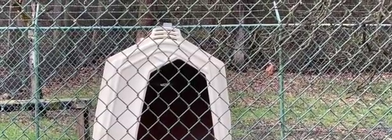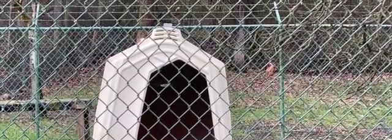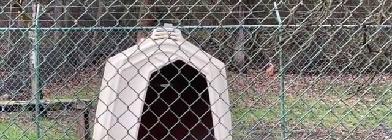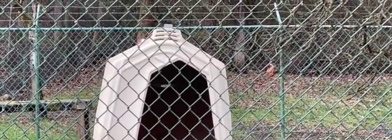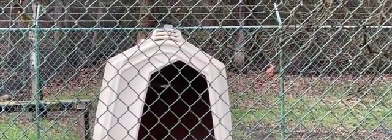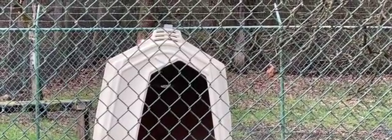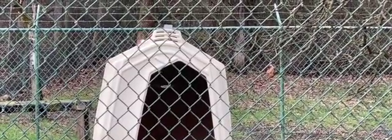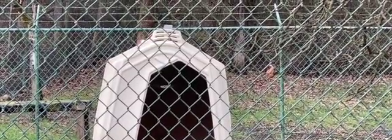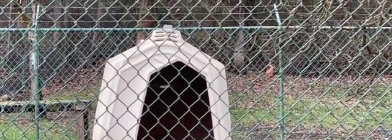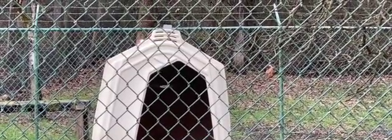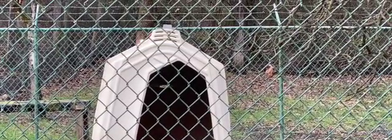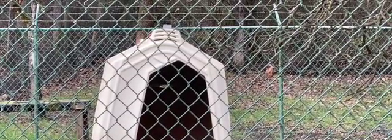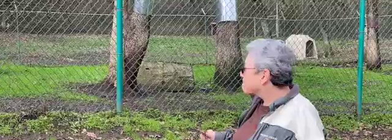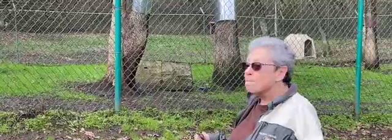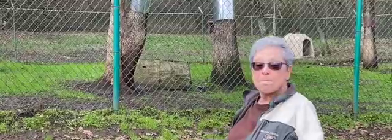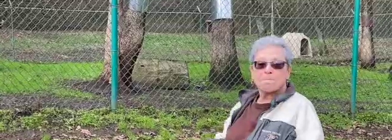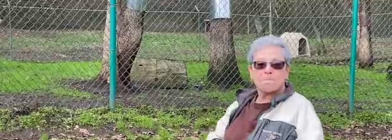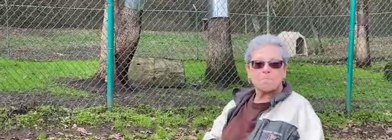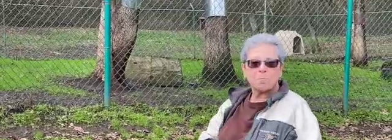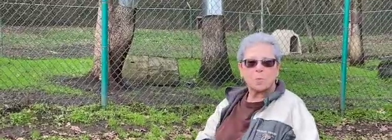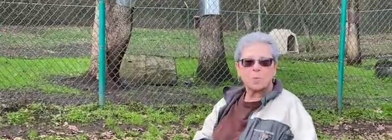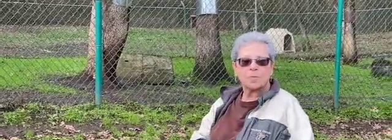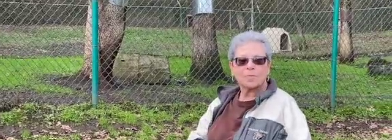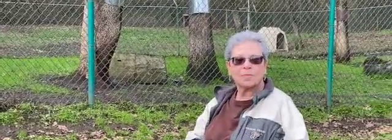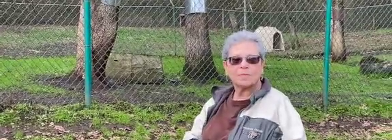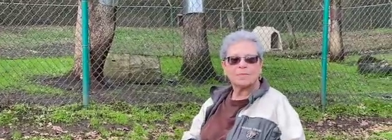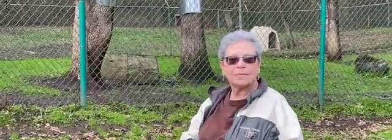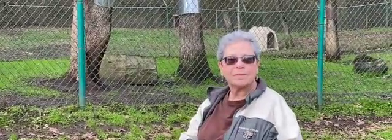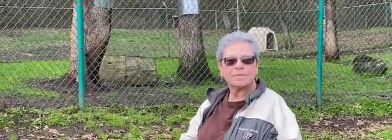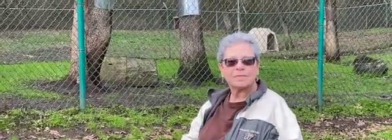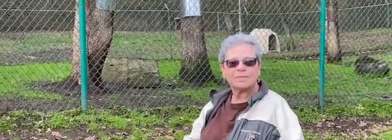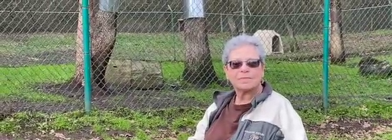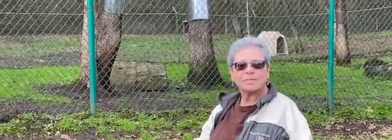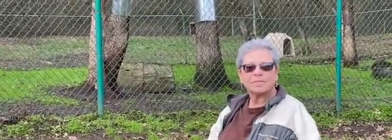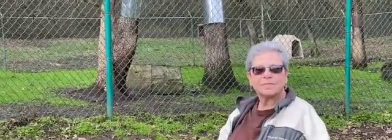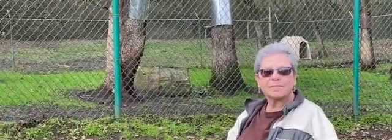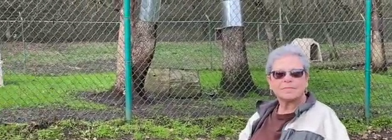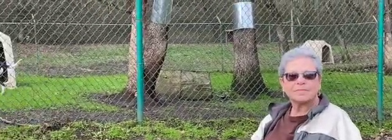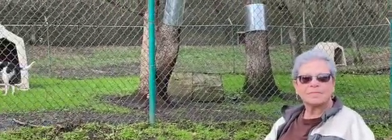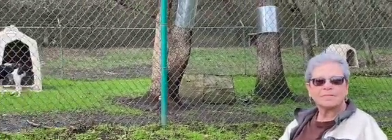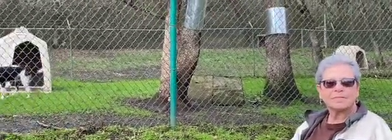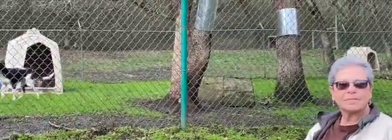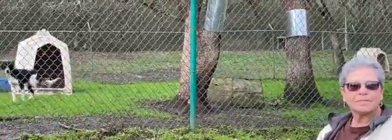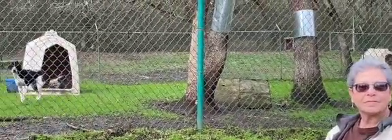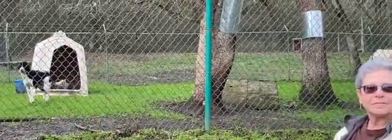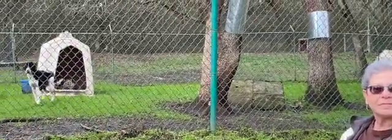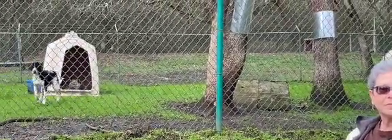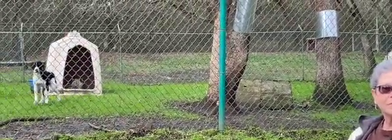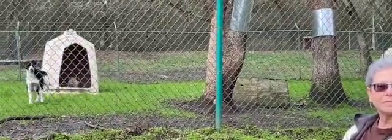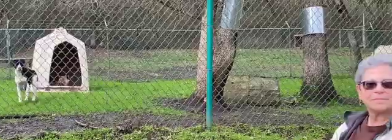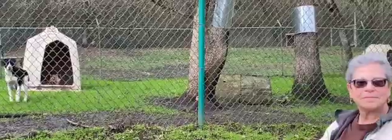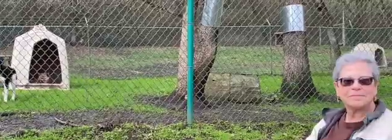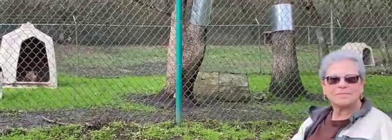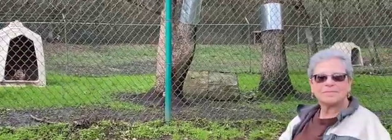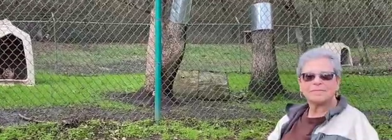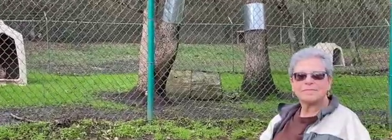the story, tell you all about it. Okay kids, this is Miss Jolie and she's gonna tell us about this little doggy and cheetah